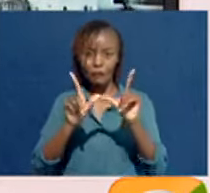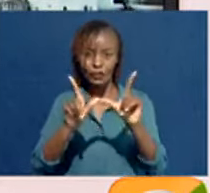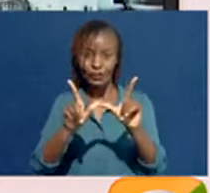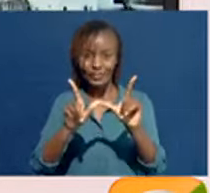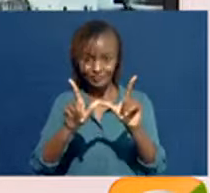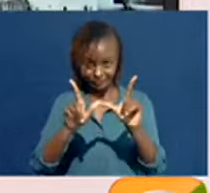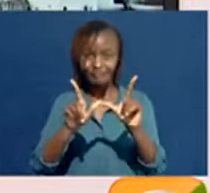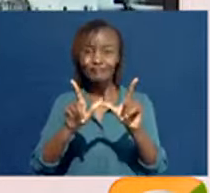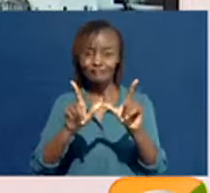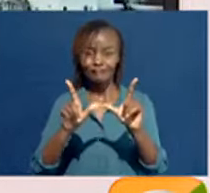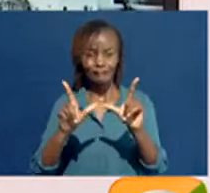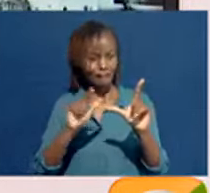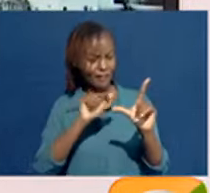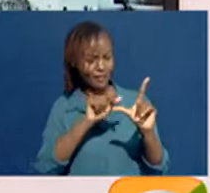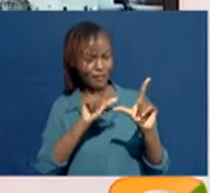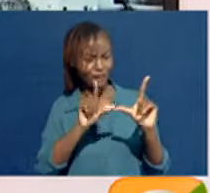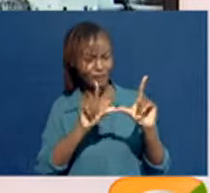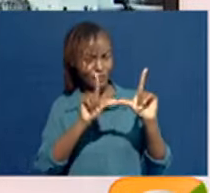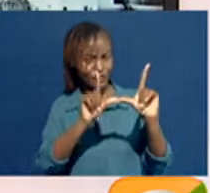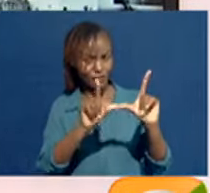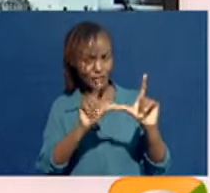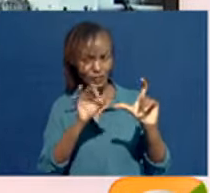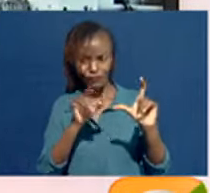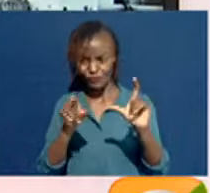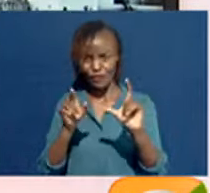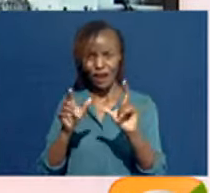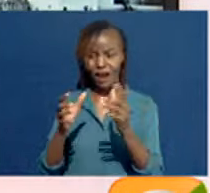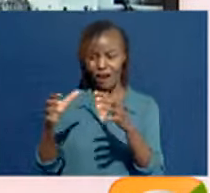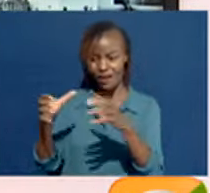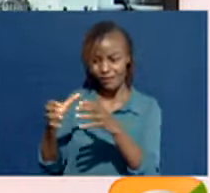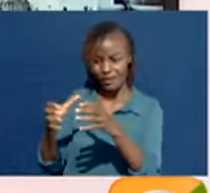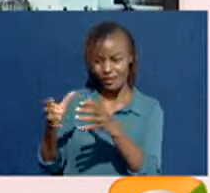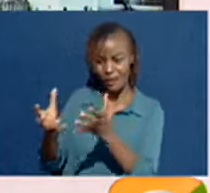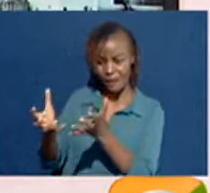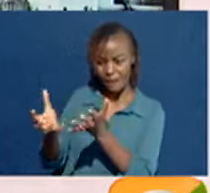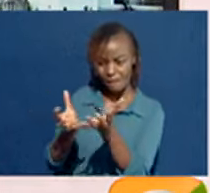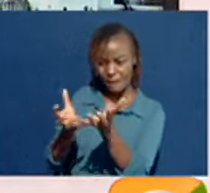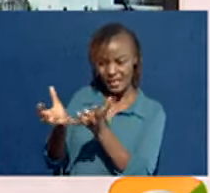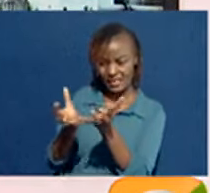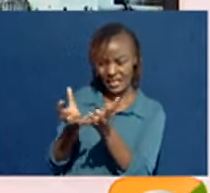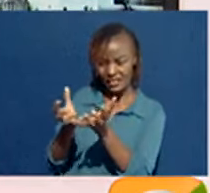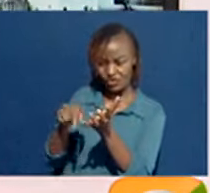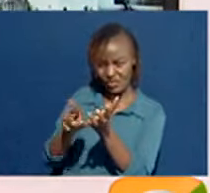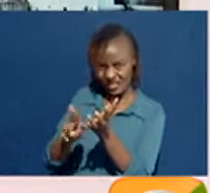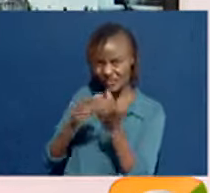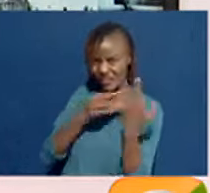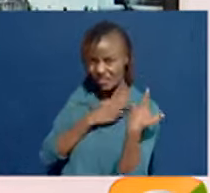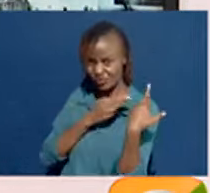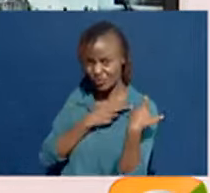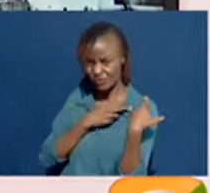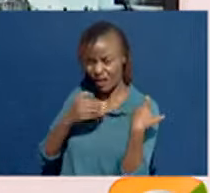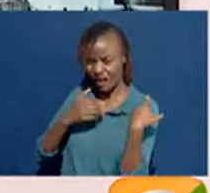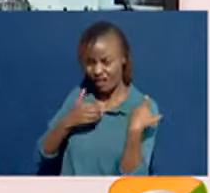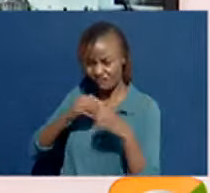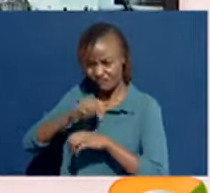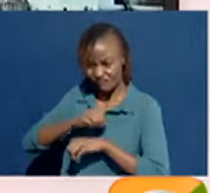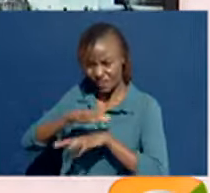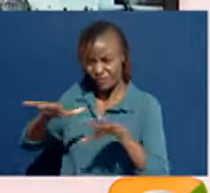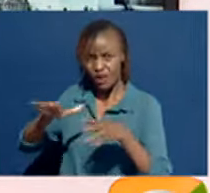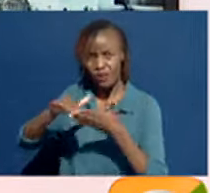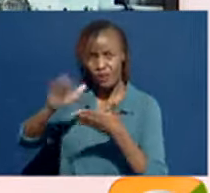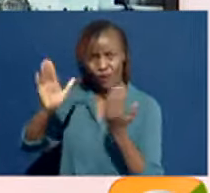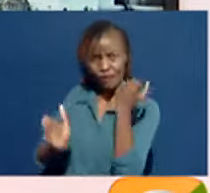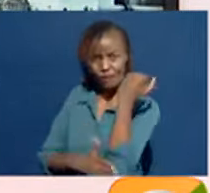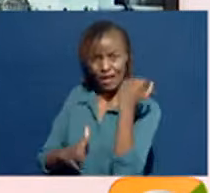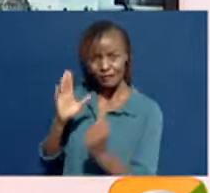you are a company whose business and production processes are necessarily polluting because of the nature of your business, then you find a place